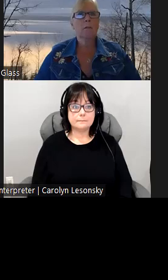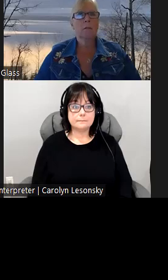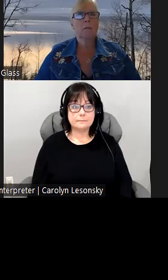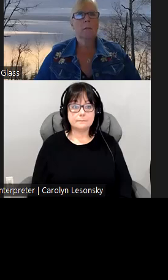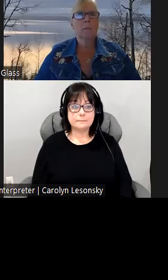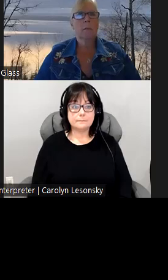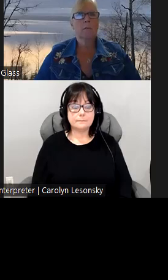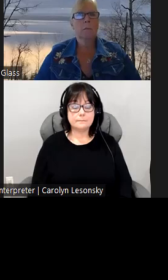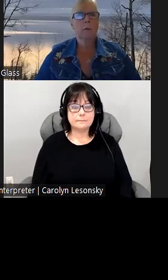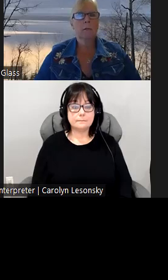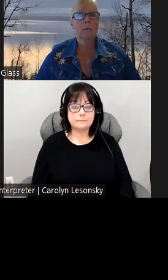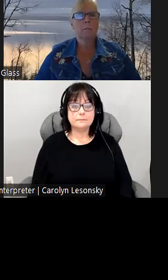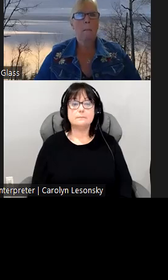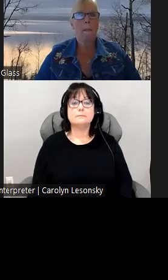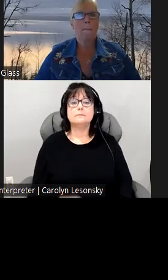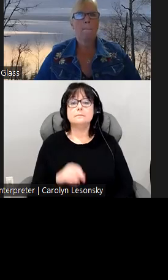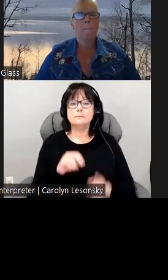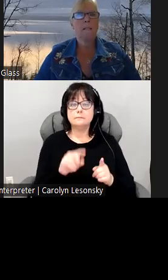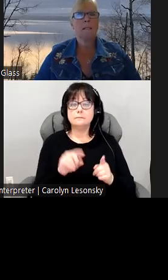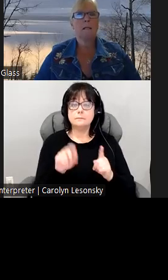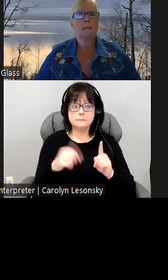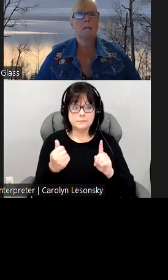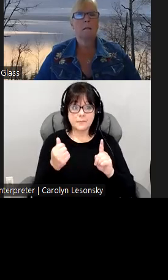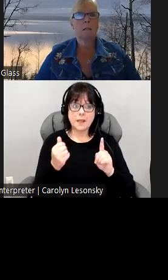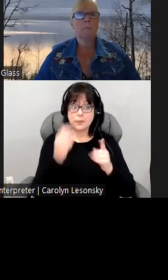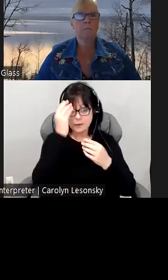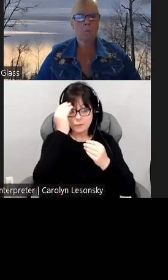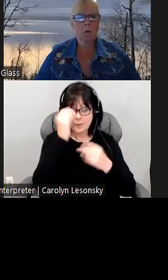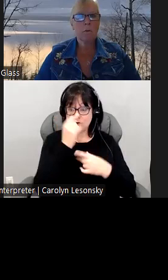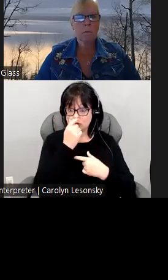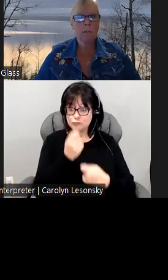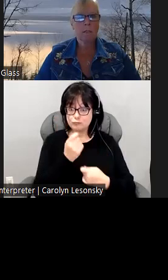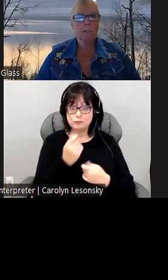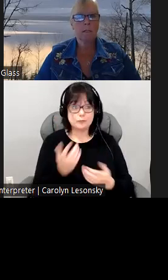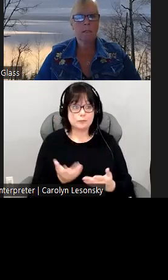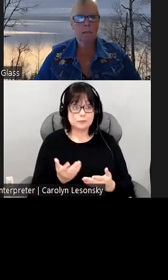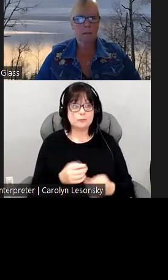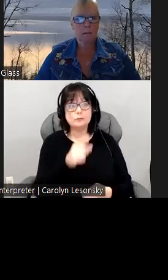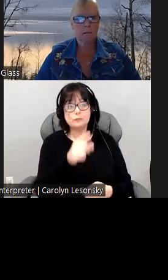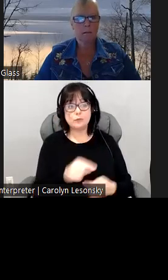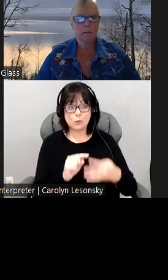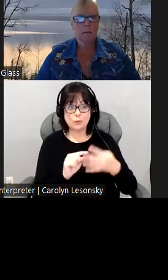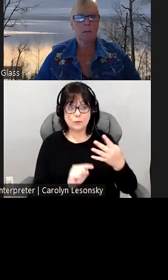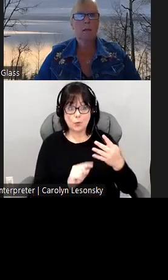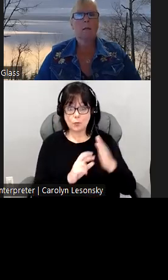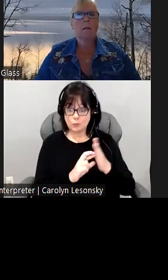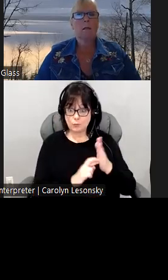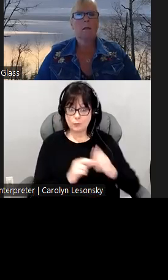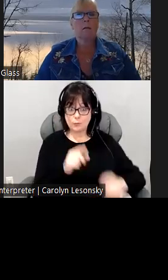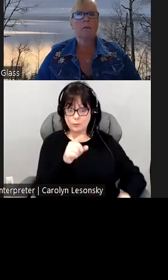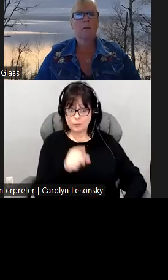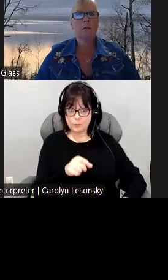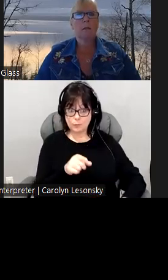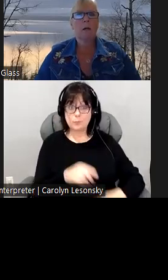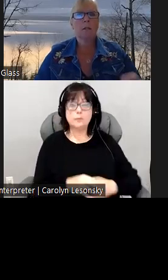Another interesting piece about the reports is that the 4 reports listed here